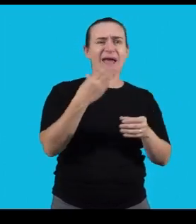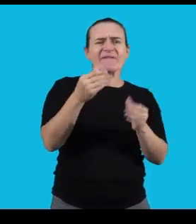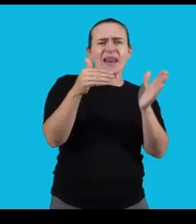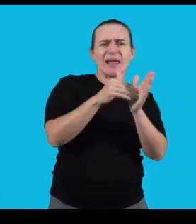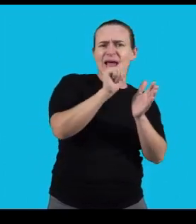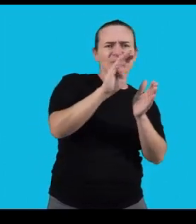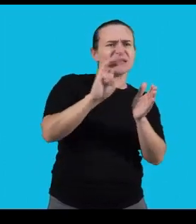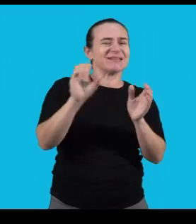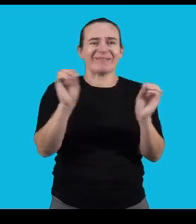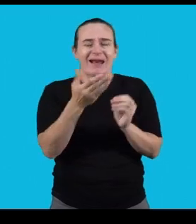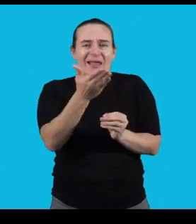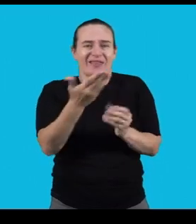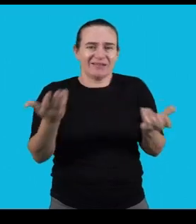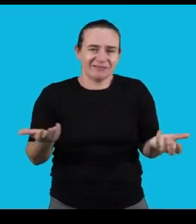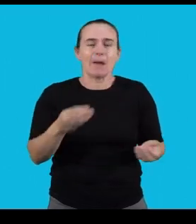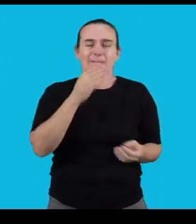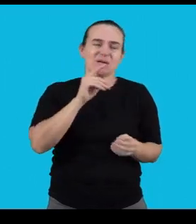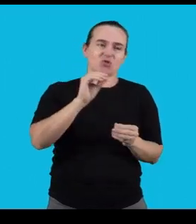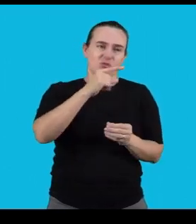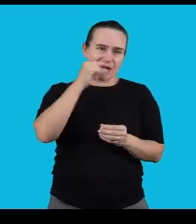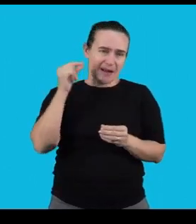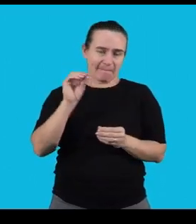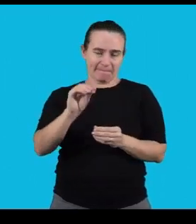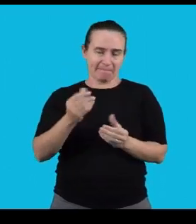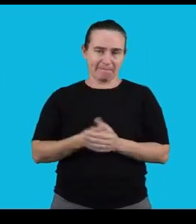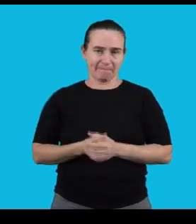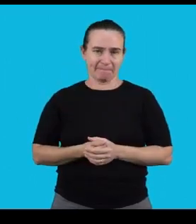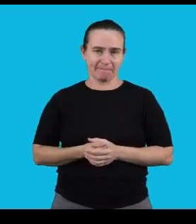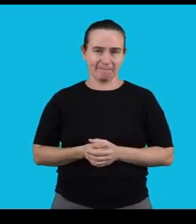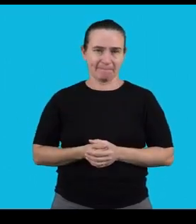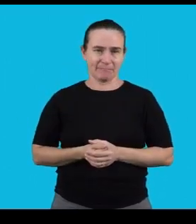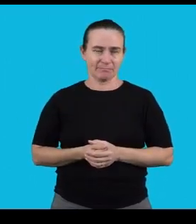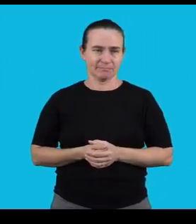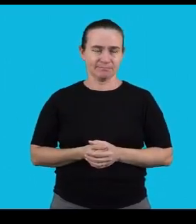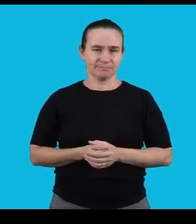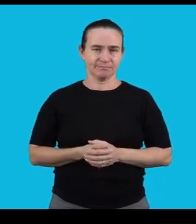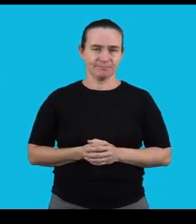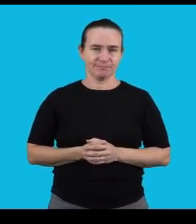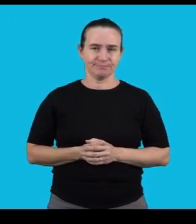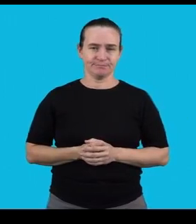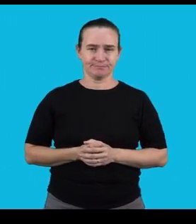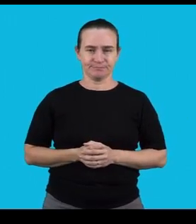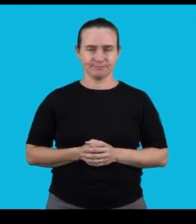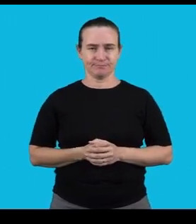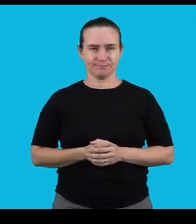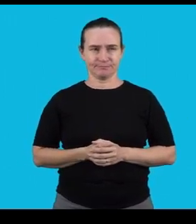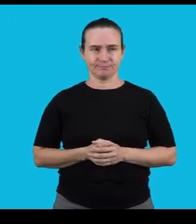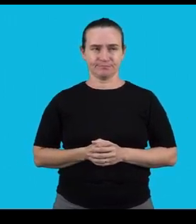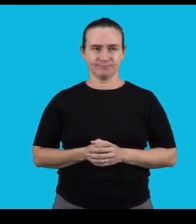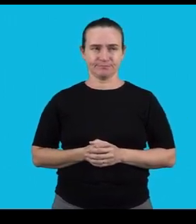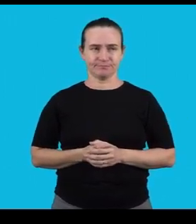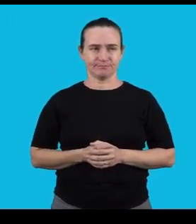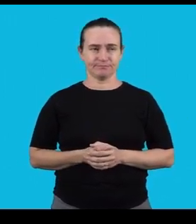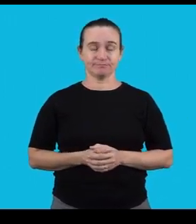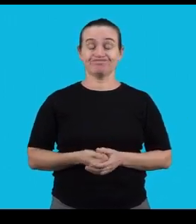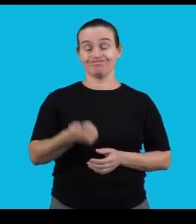is no letter of the alphabet. There's no label line to ask us for the letter. So you need just to name